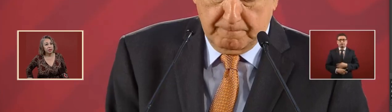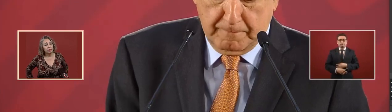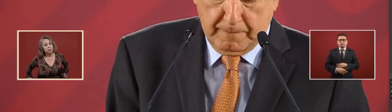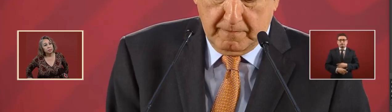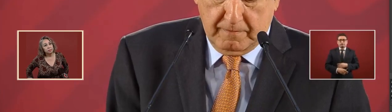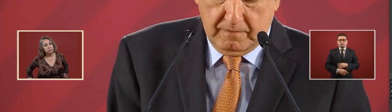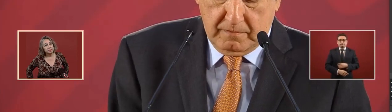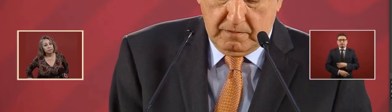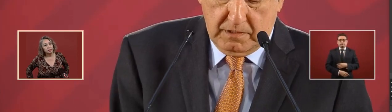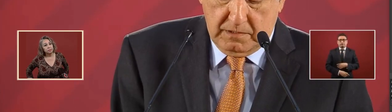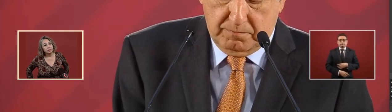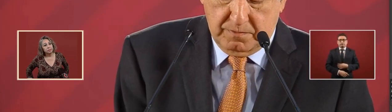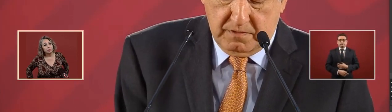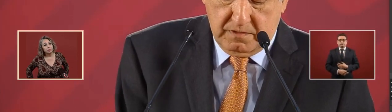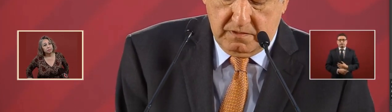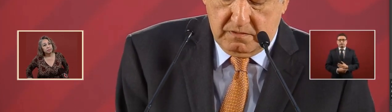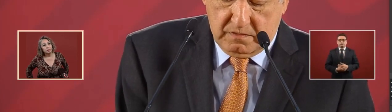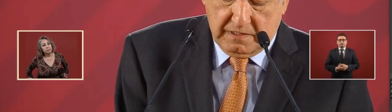better